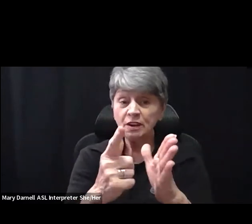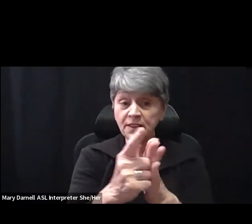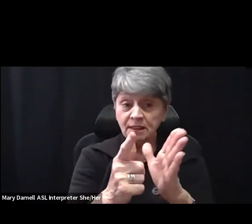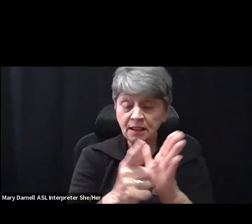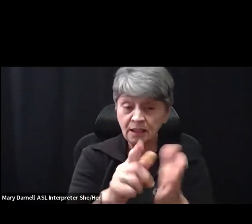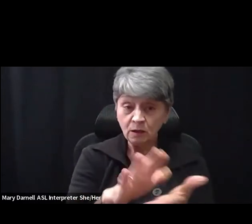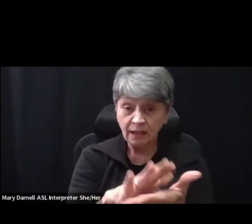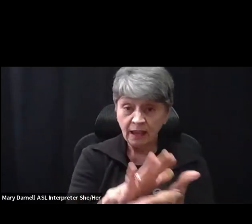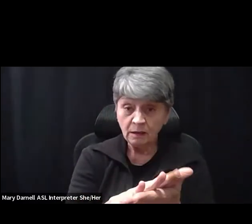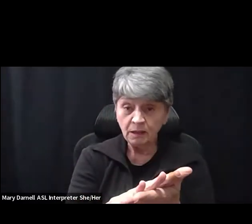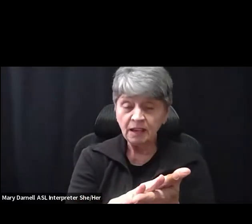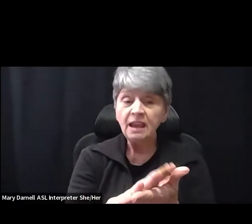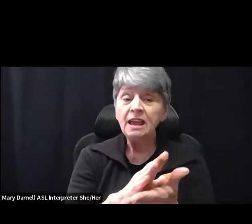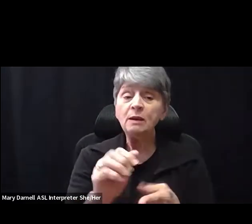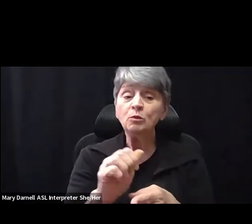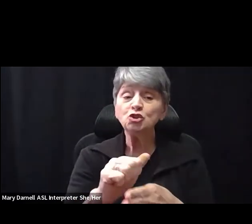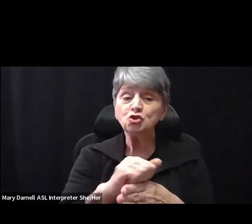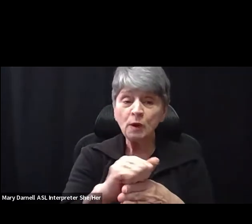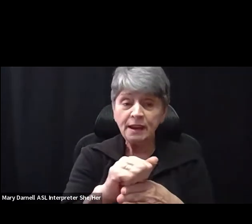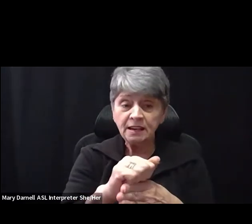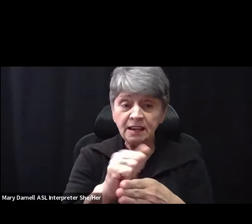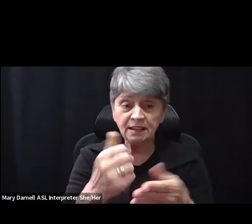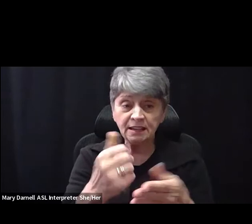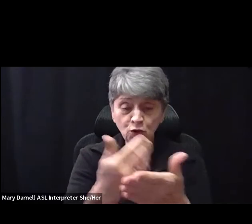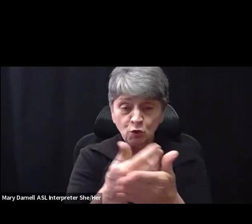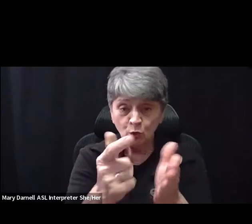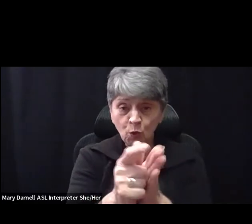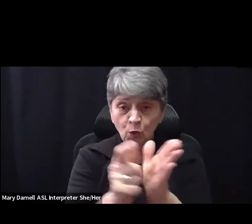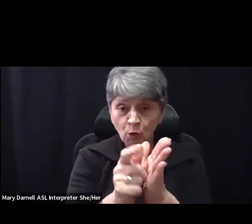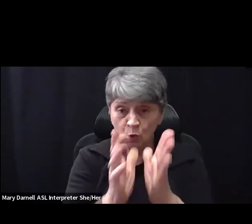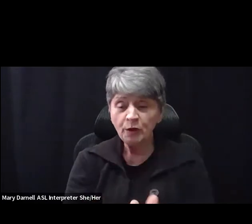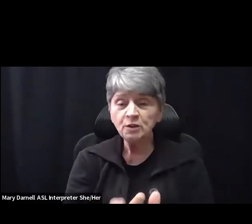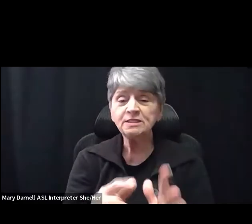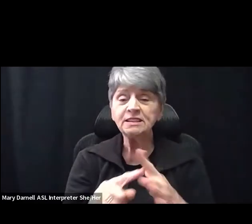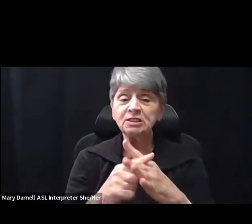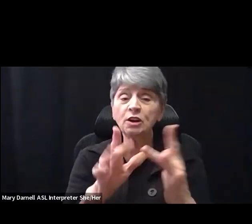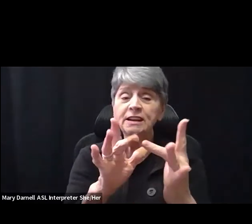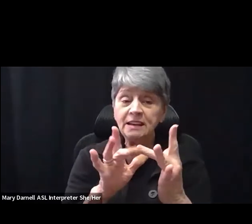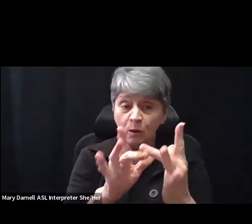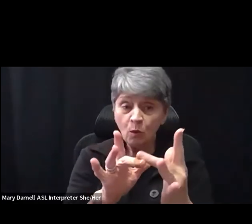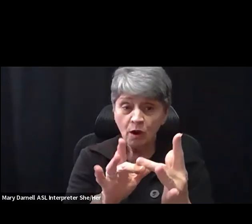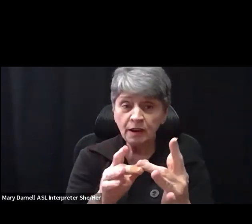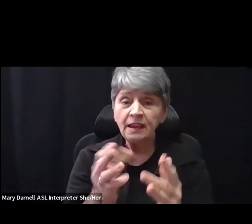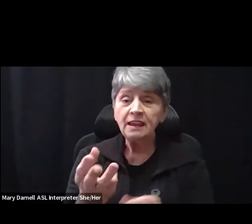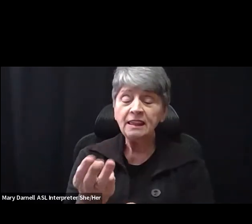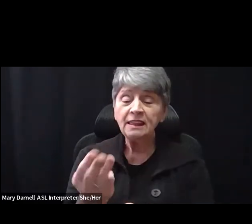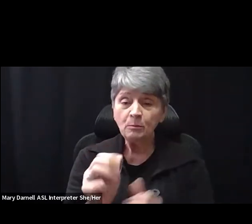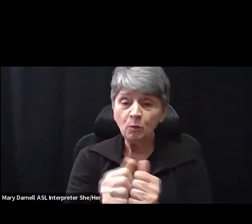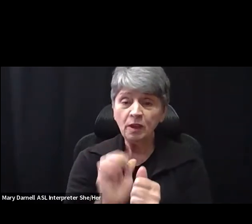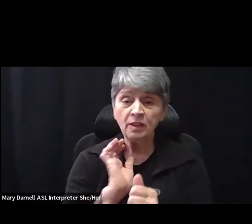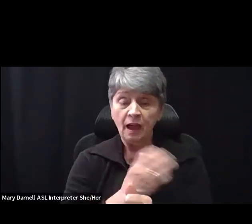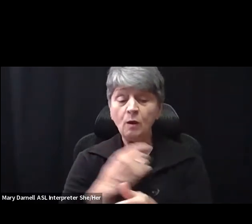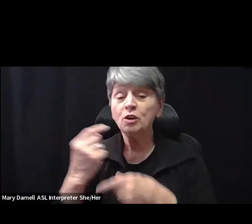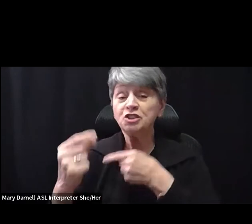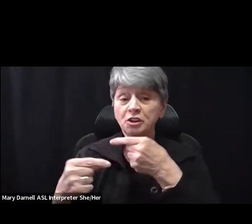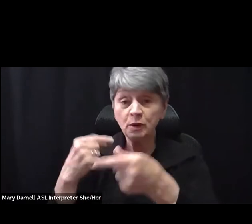of lawyers in how to fight for the rights of the people and networking them with each other and with our generation. Something else that we know that